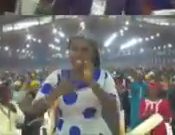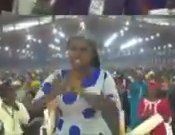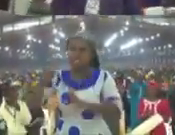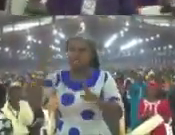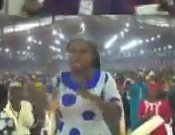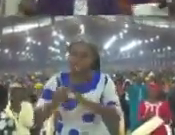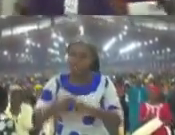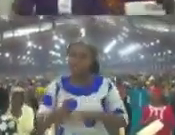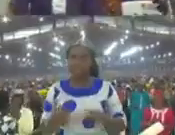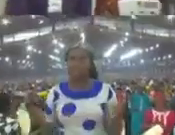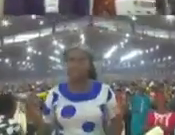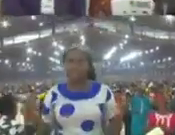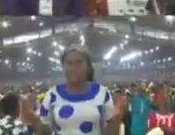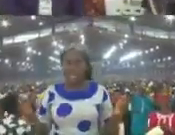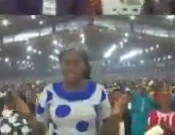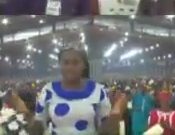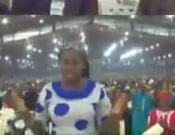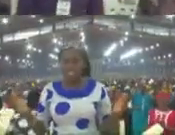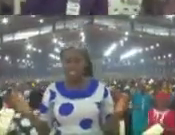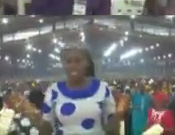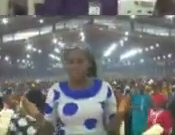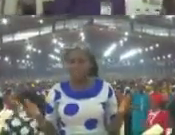my night must end